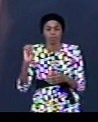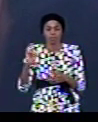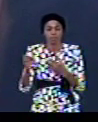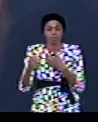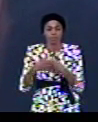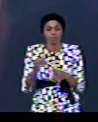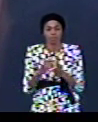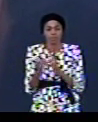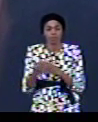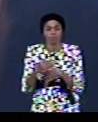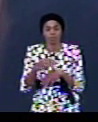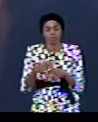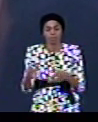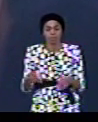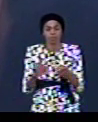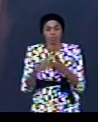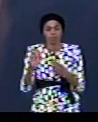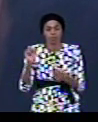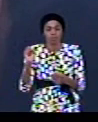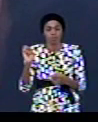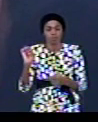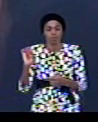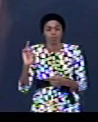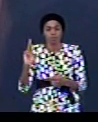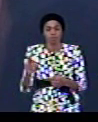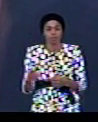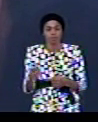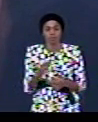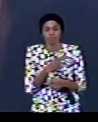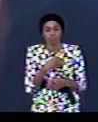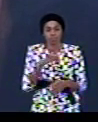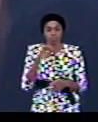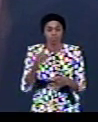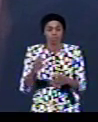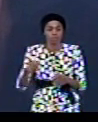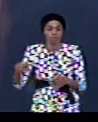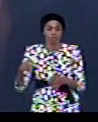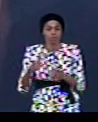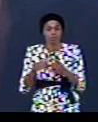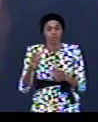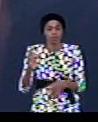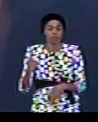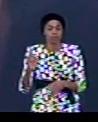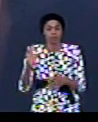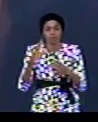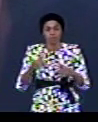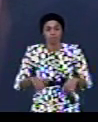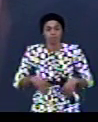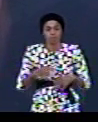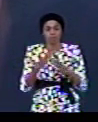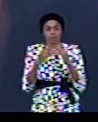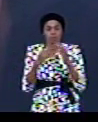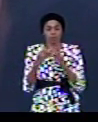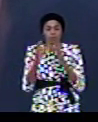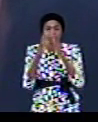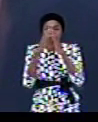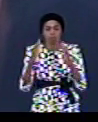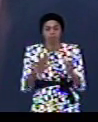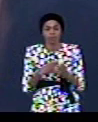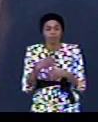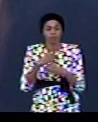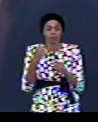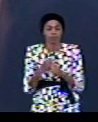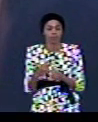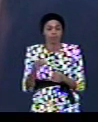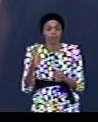that day on his way unto Seir. And Jacob journeyed to Succoth, and built him an house, and made booths for